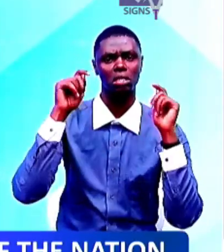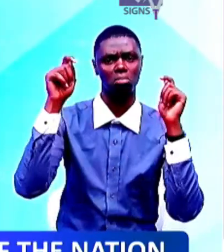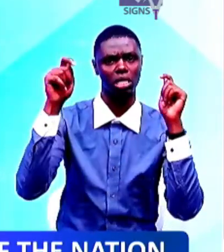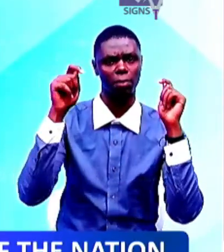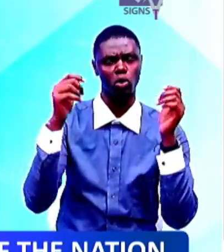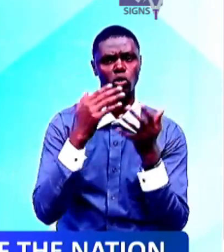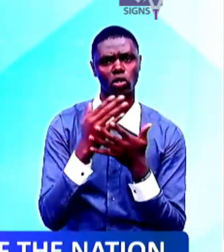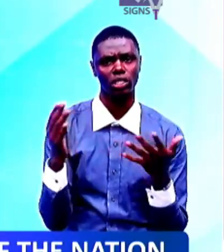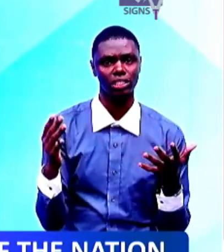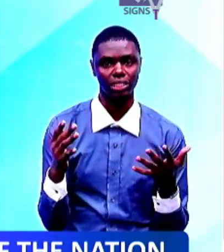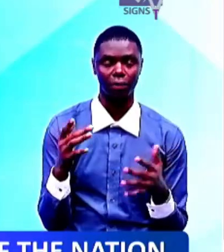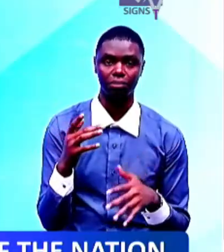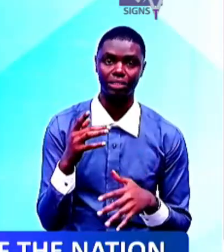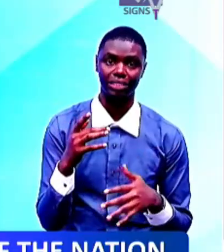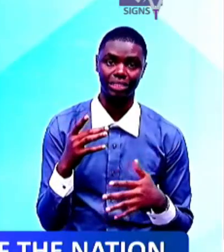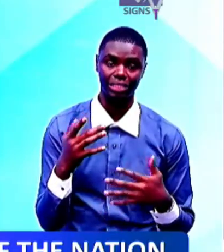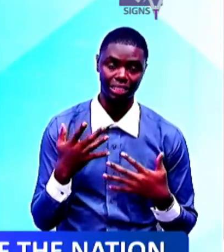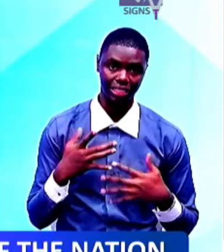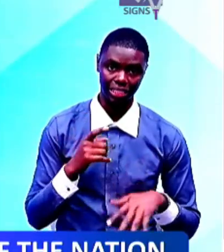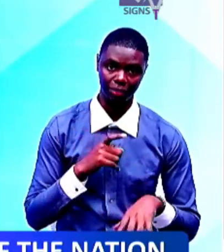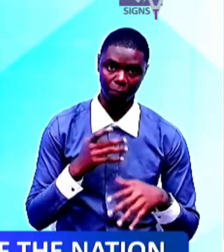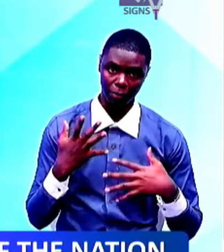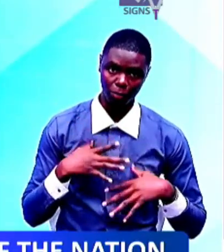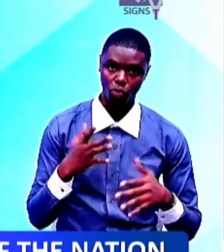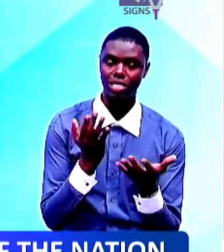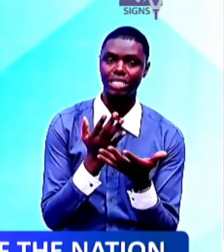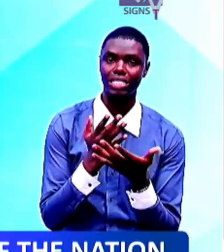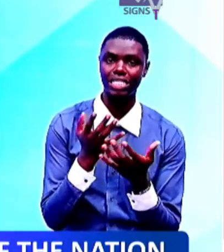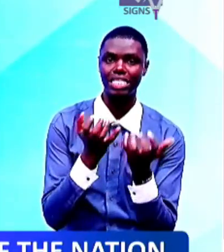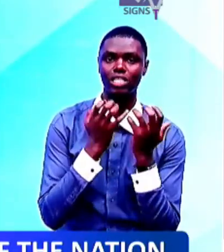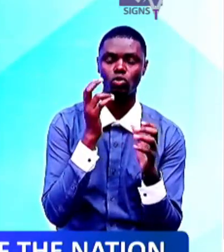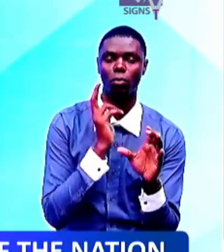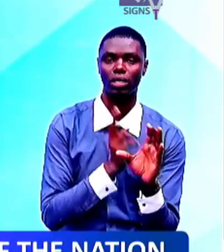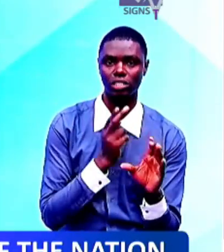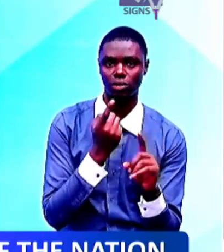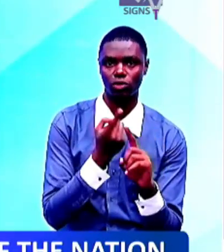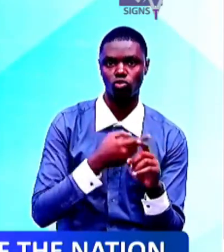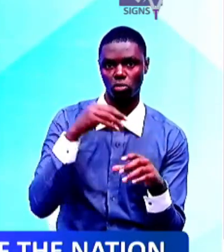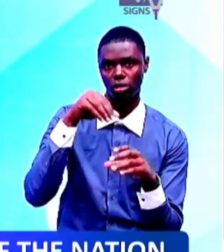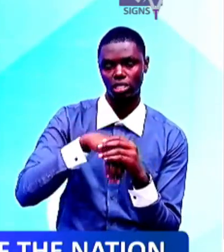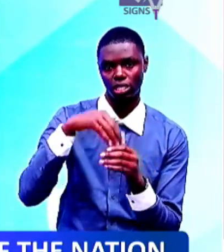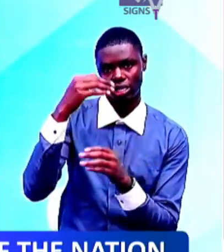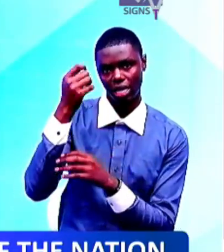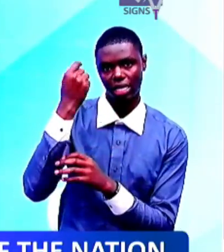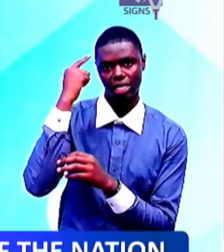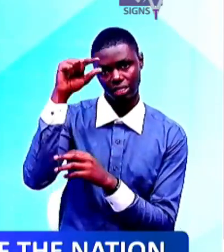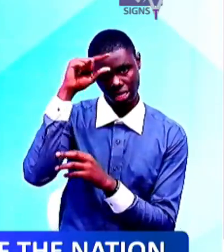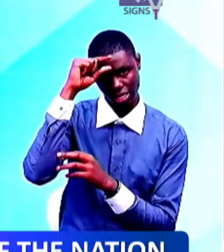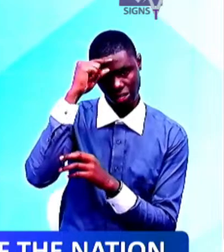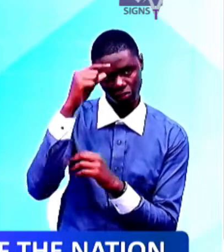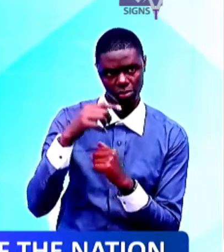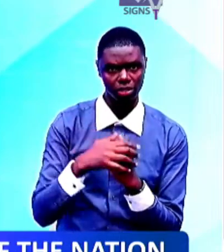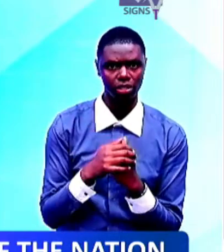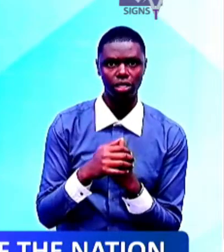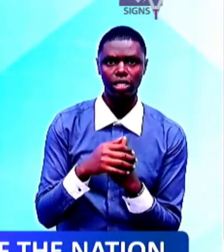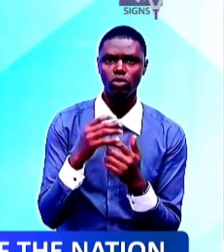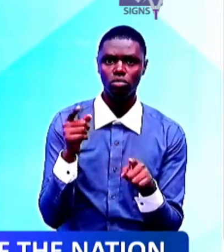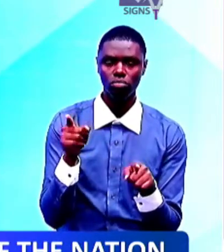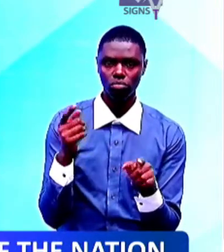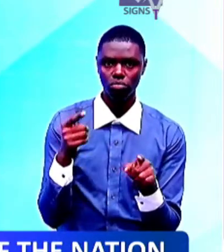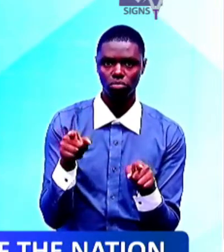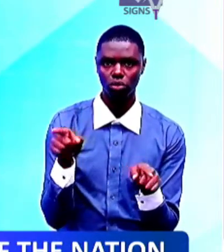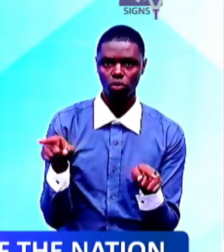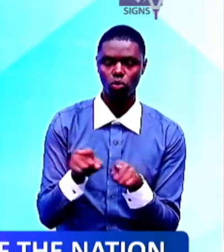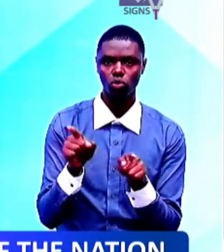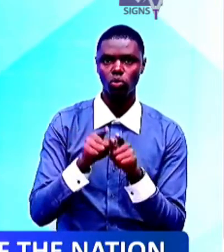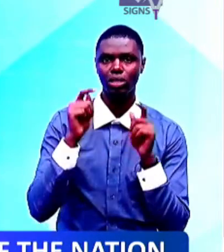of you need to get inside and participate from inside. Then you understand how government is run. And even the agitation that is currently